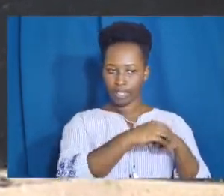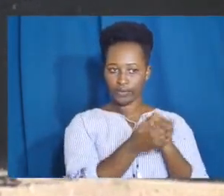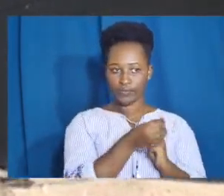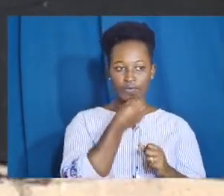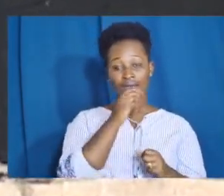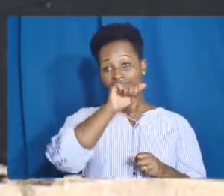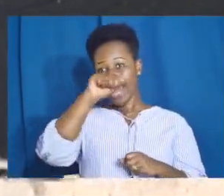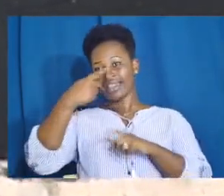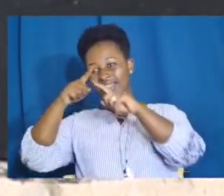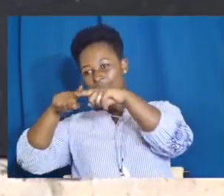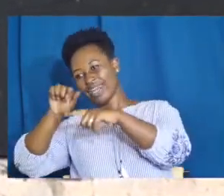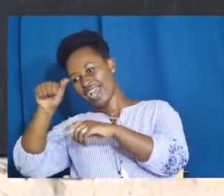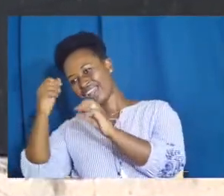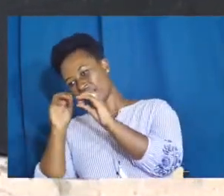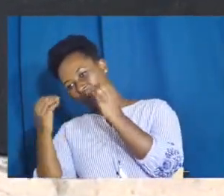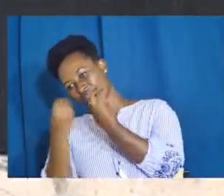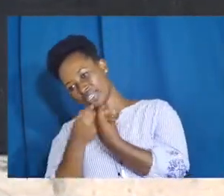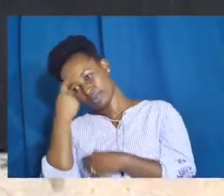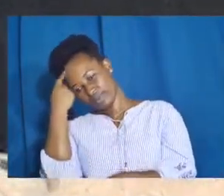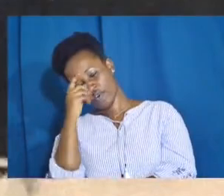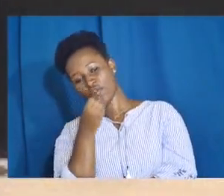They depend on other organisms for food.